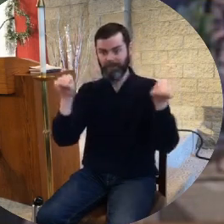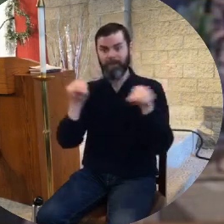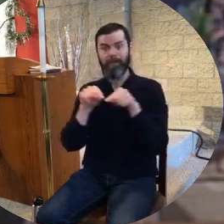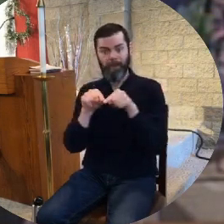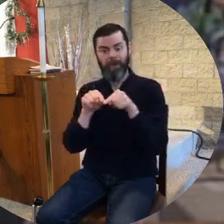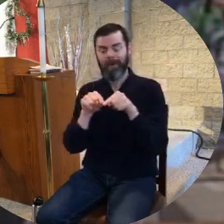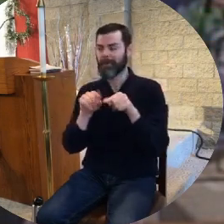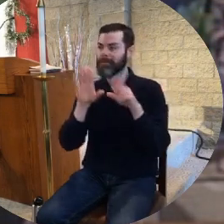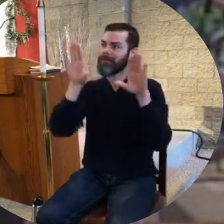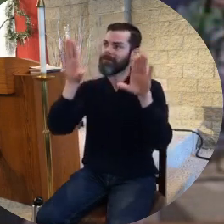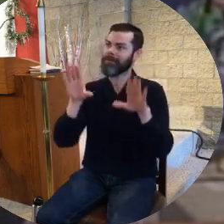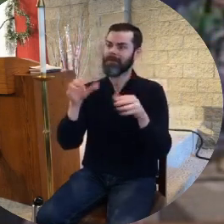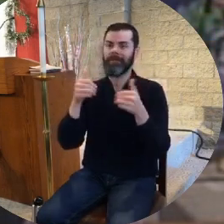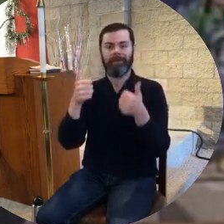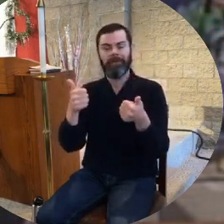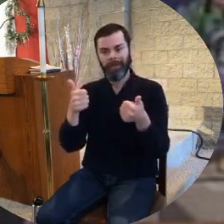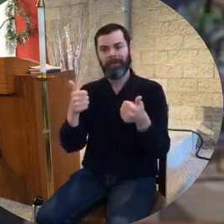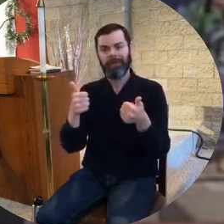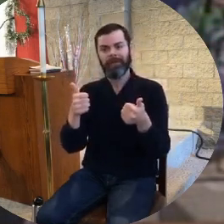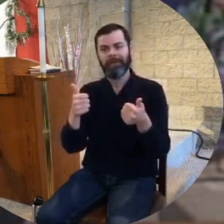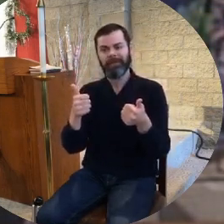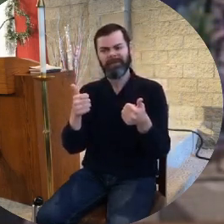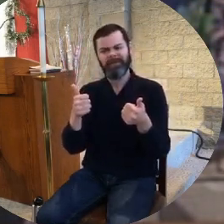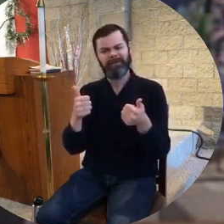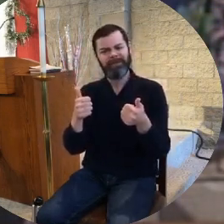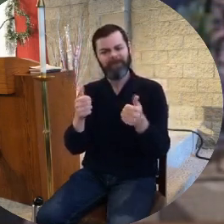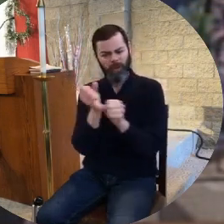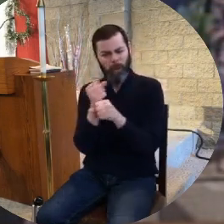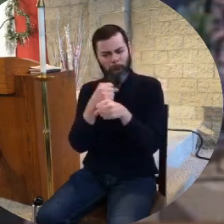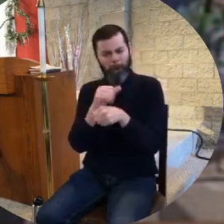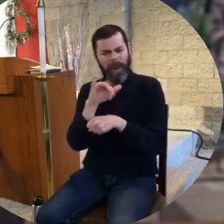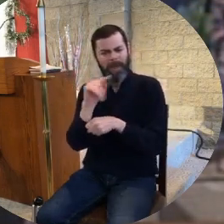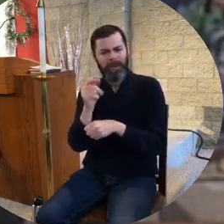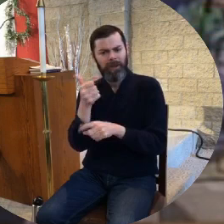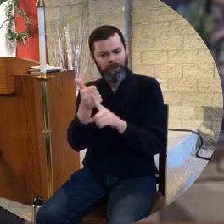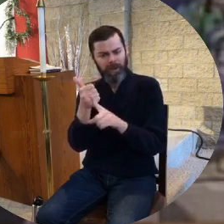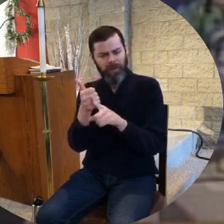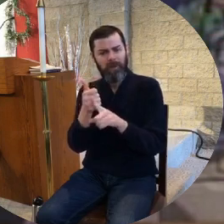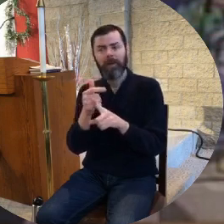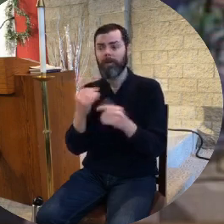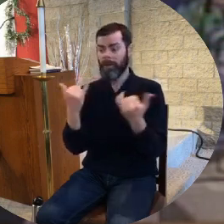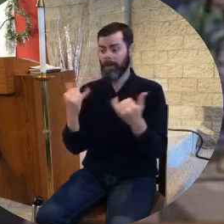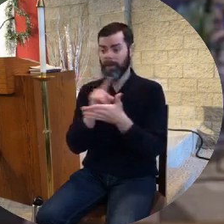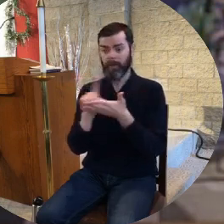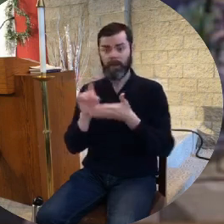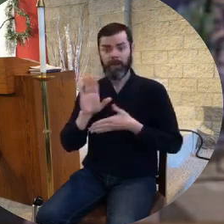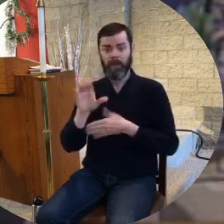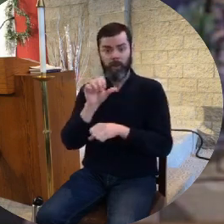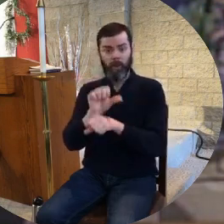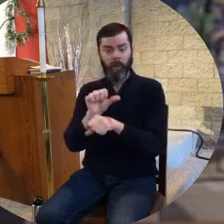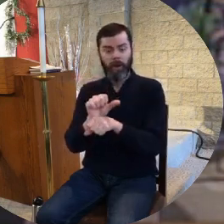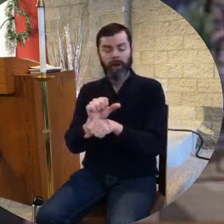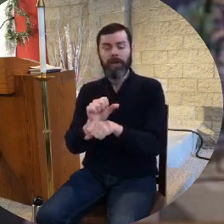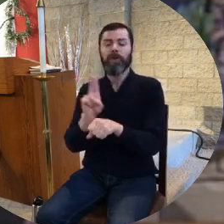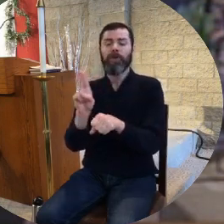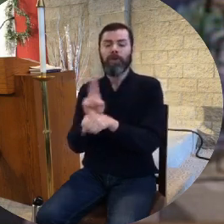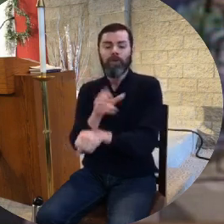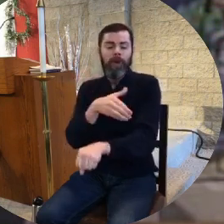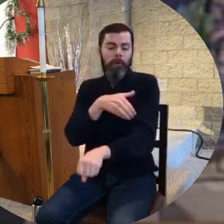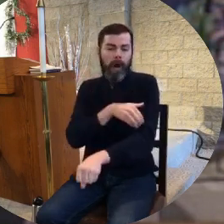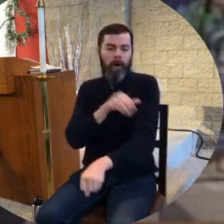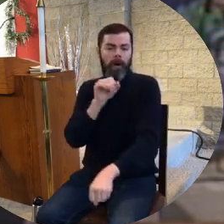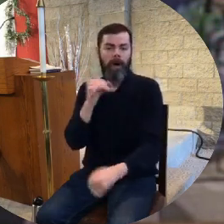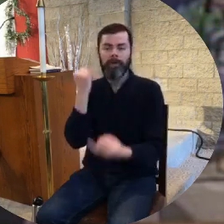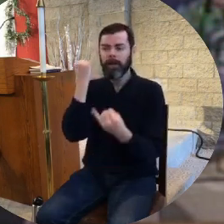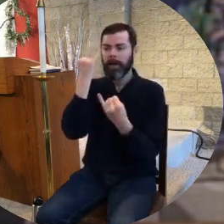well. But this week, what I want you to really do is work with the power of your imagination. I want you to notice